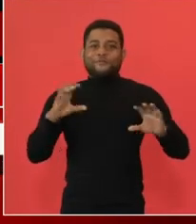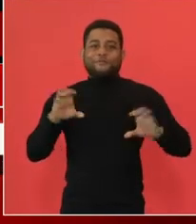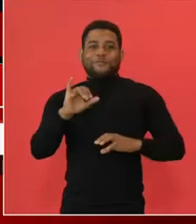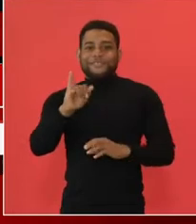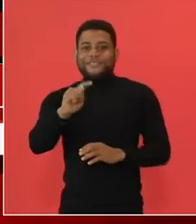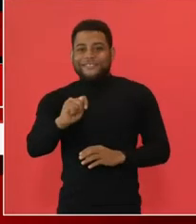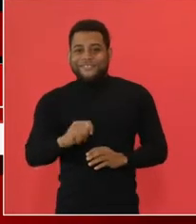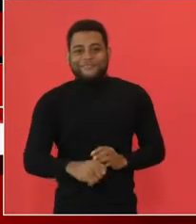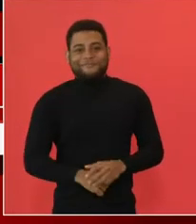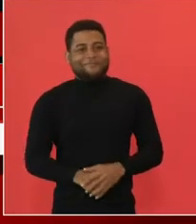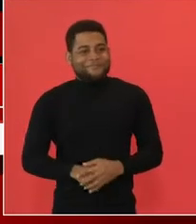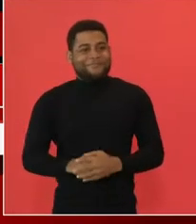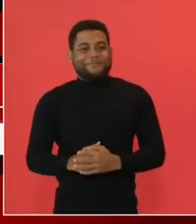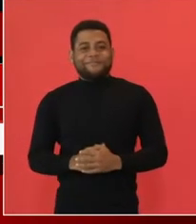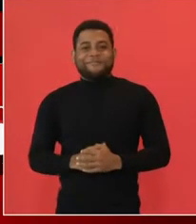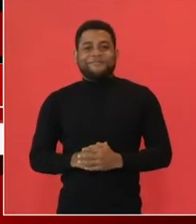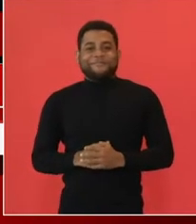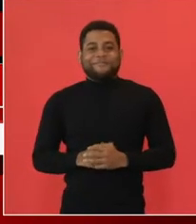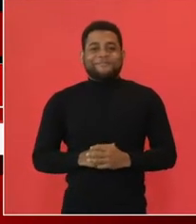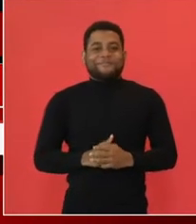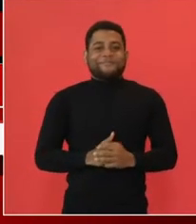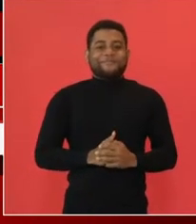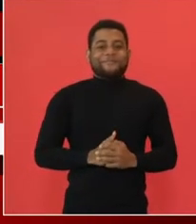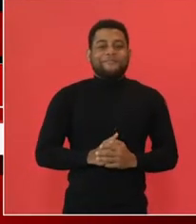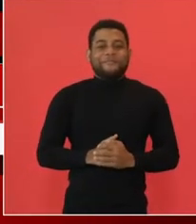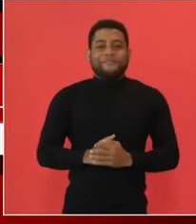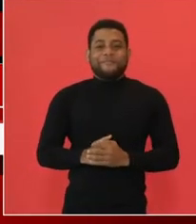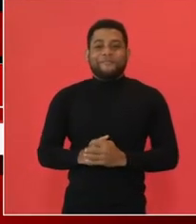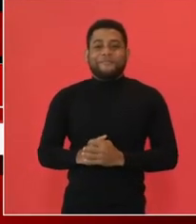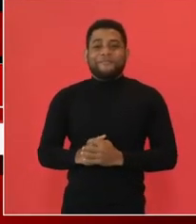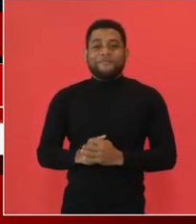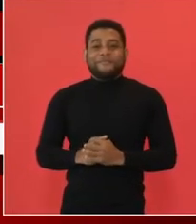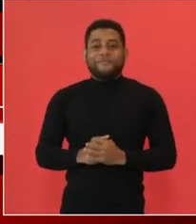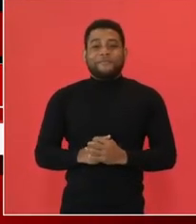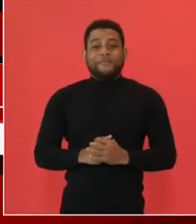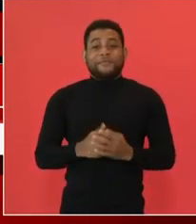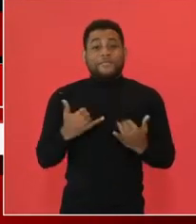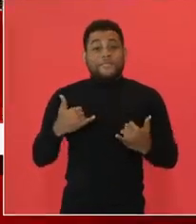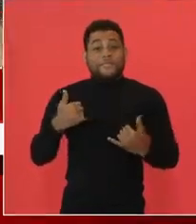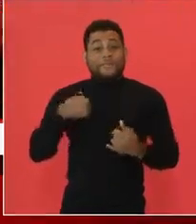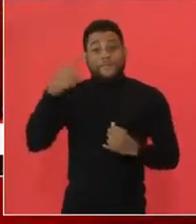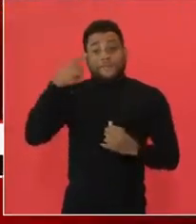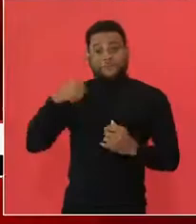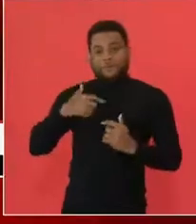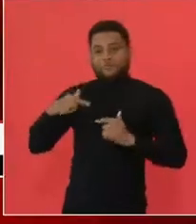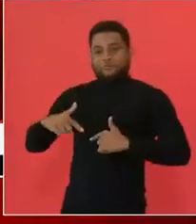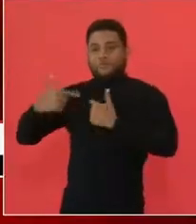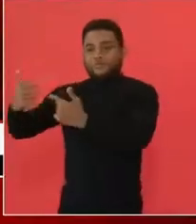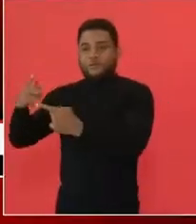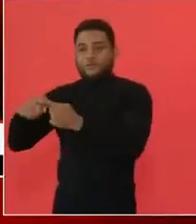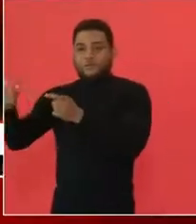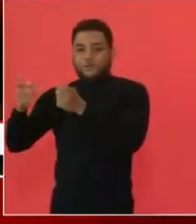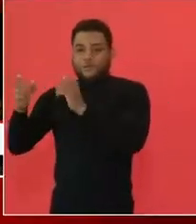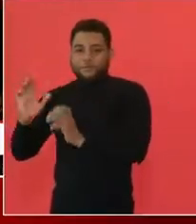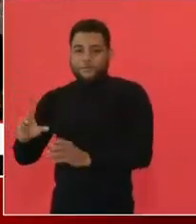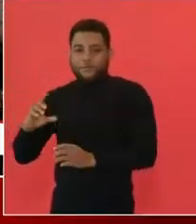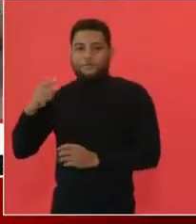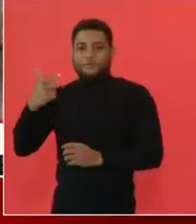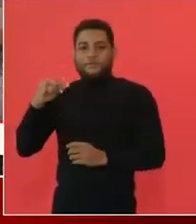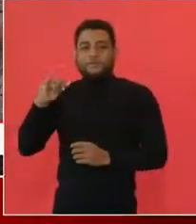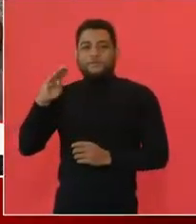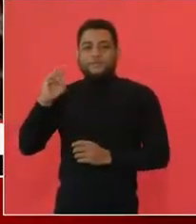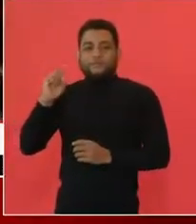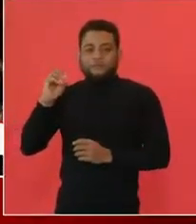We did it. So with that, I think I'm turning to Director Gibson, and then I'll take a few questions.